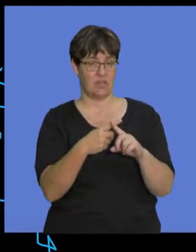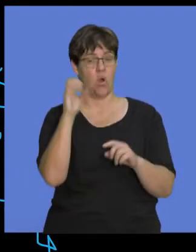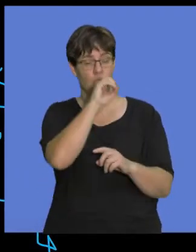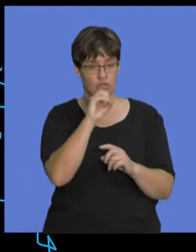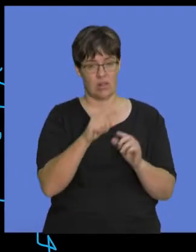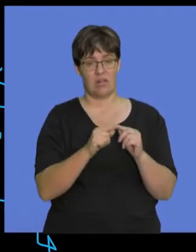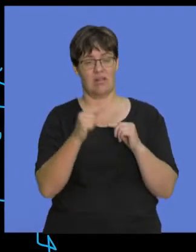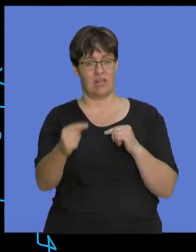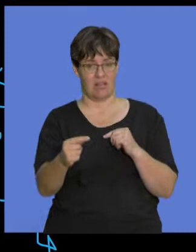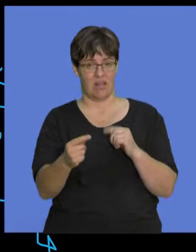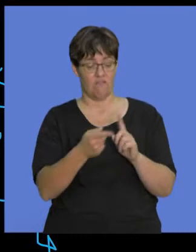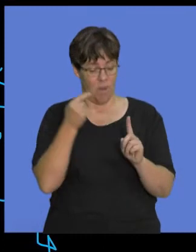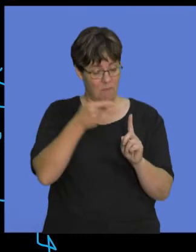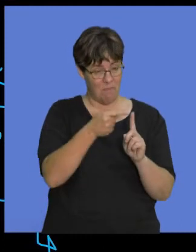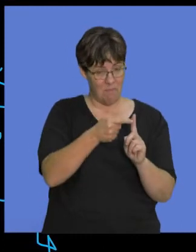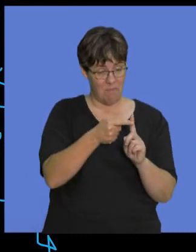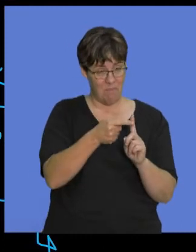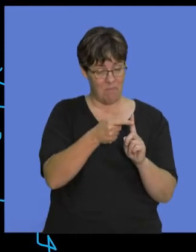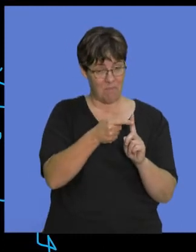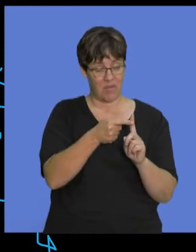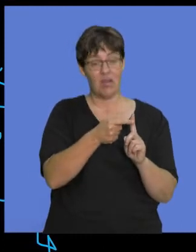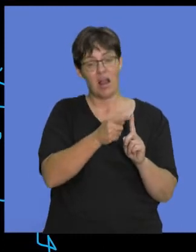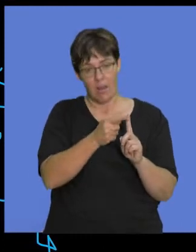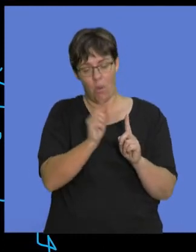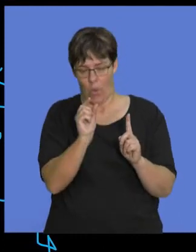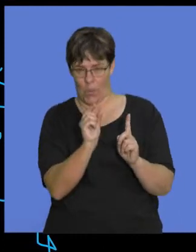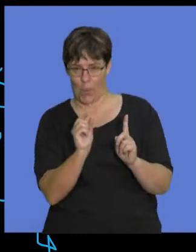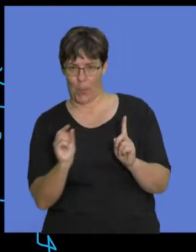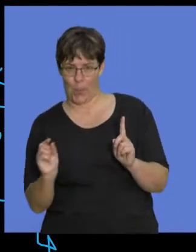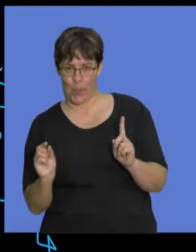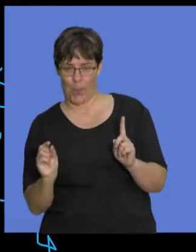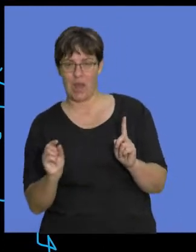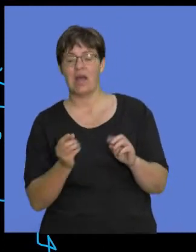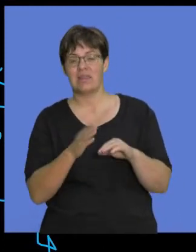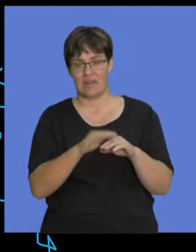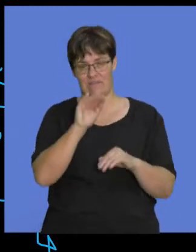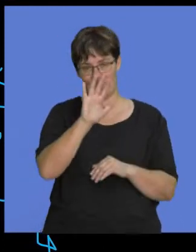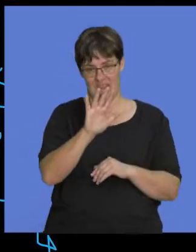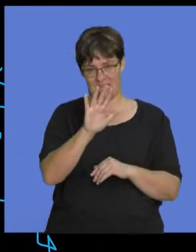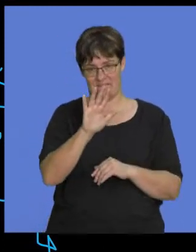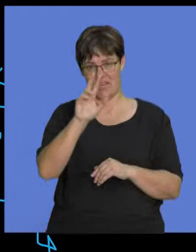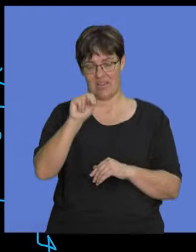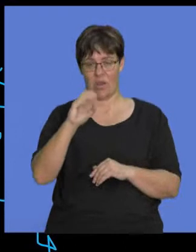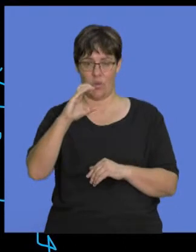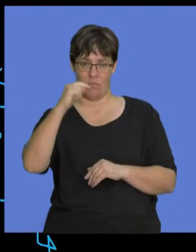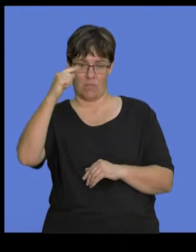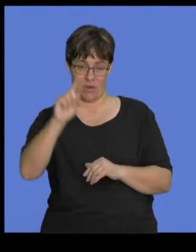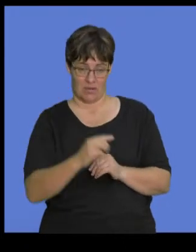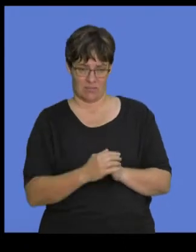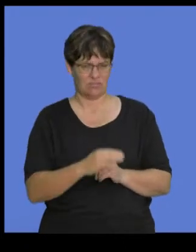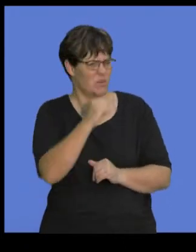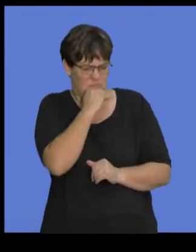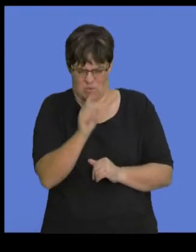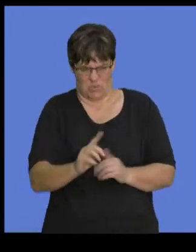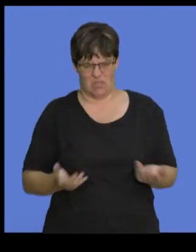original distance away from the surface of the charge would be even smaller than 5 newtons per coulomb. Okay, what does